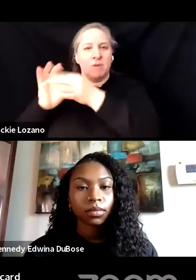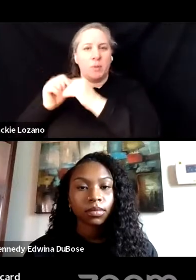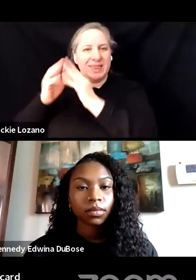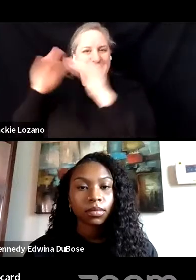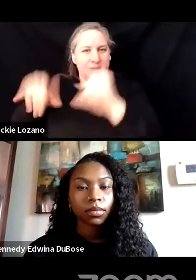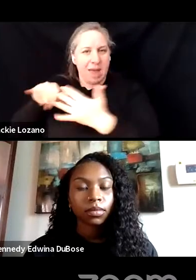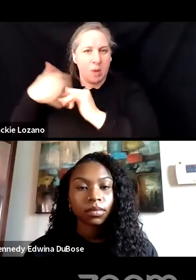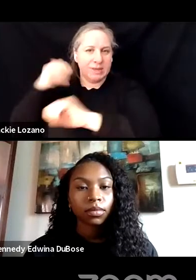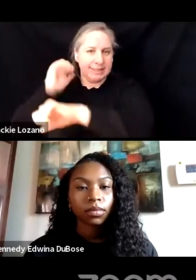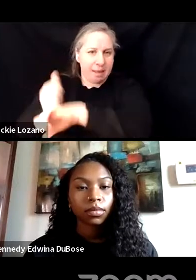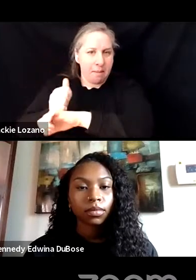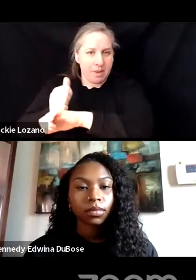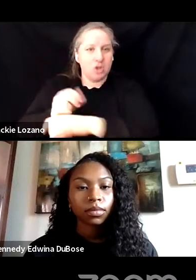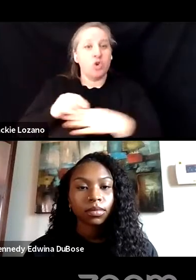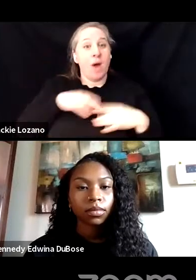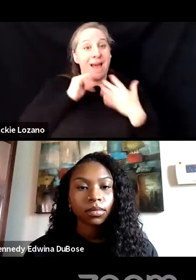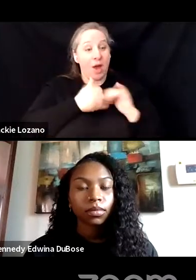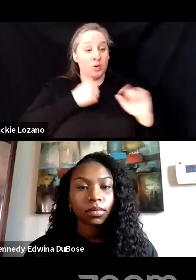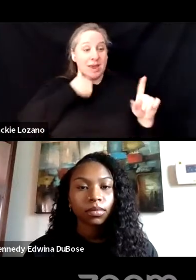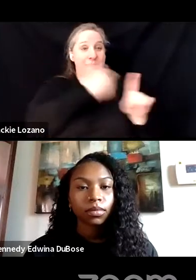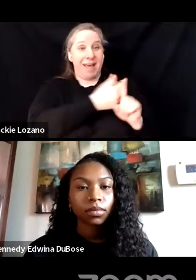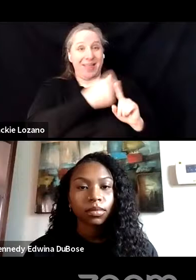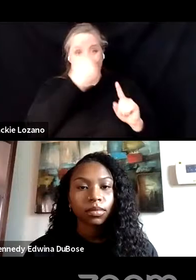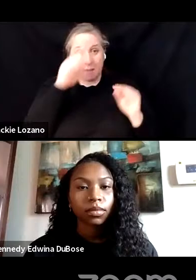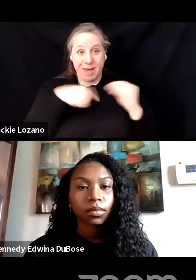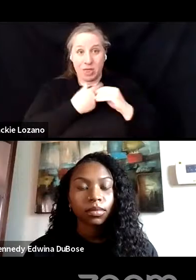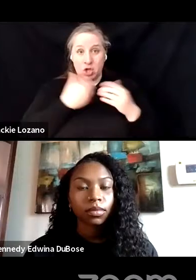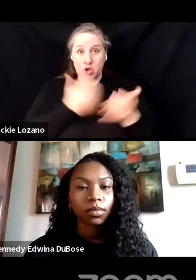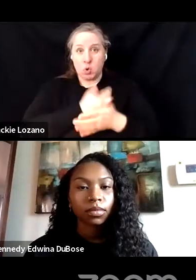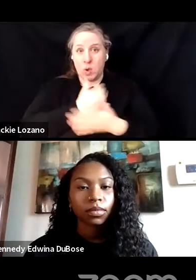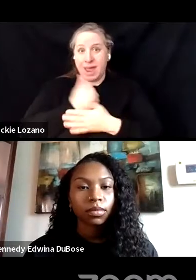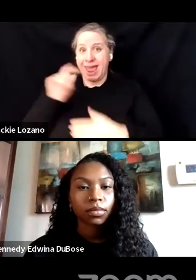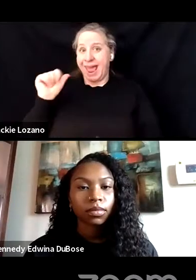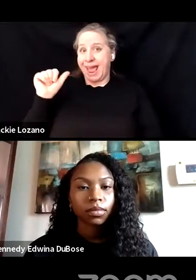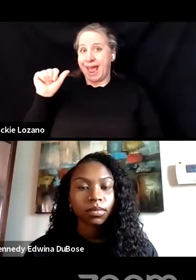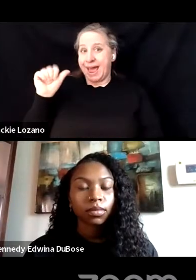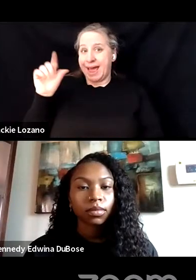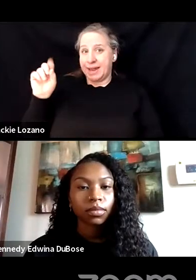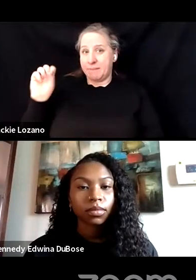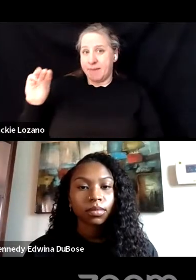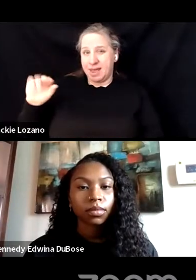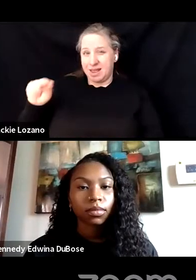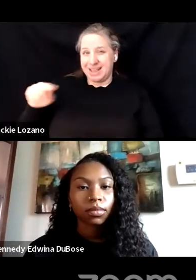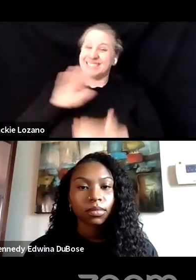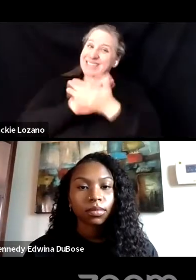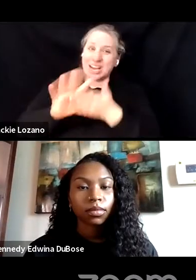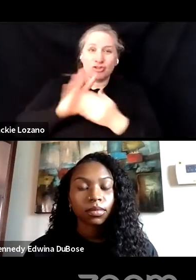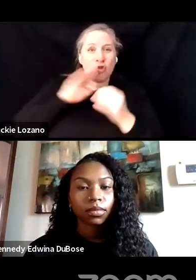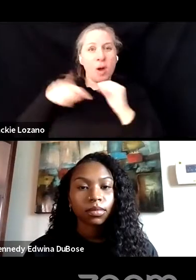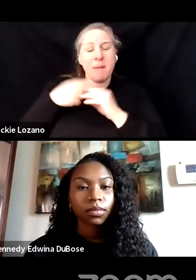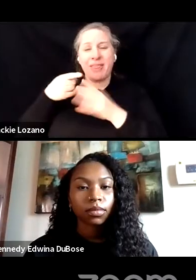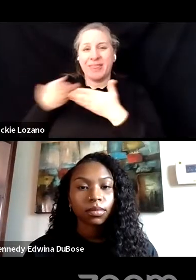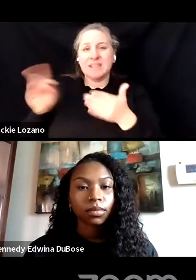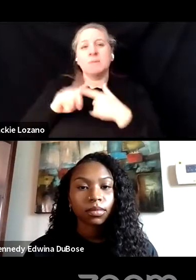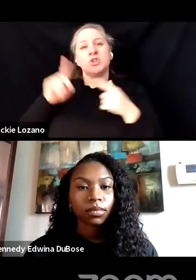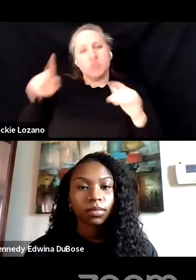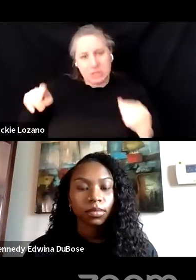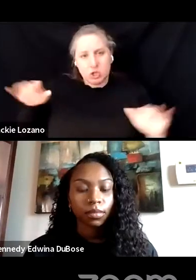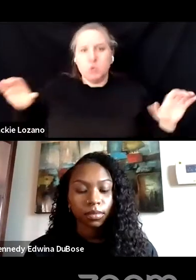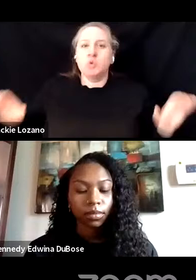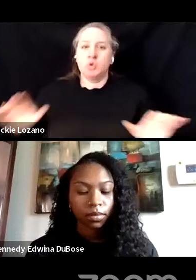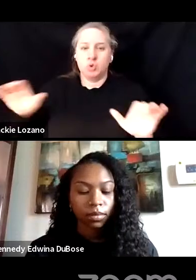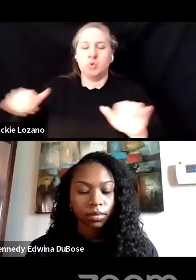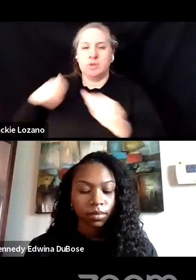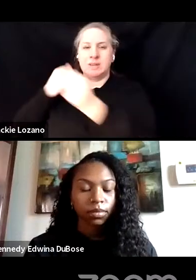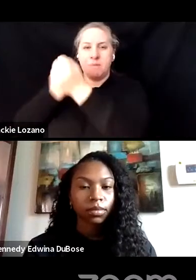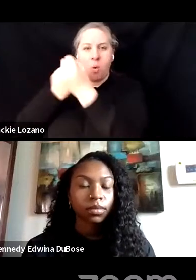thinking about this new administration, we need to make sure it's nice and dandy to talk about these things, but you need to put actions behind your words. And